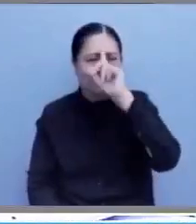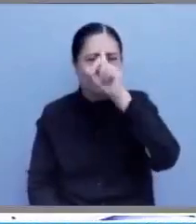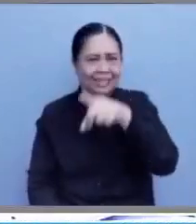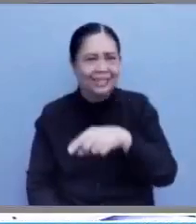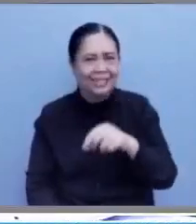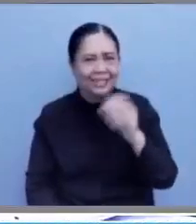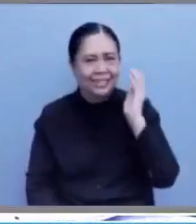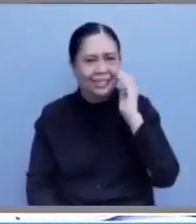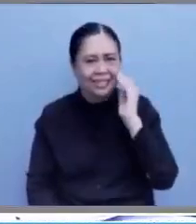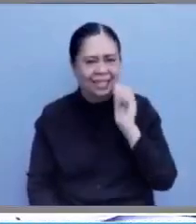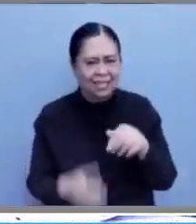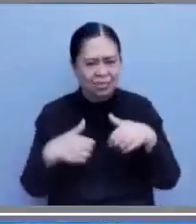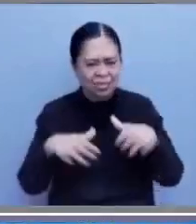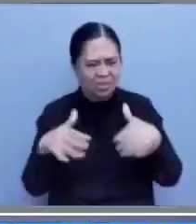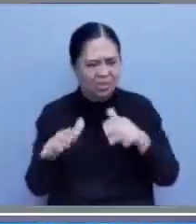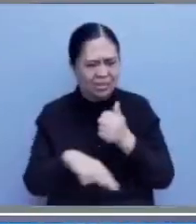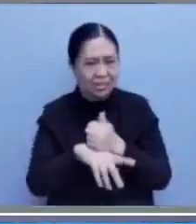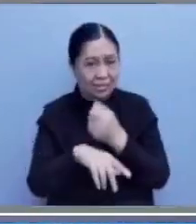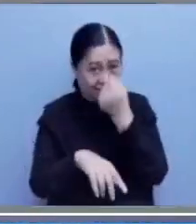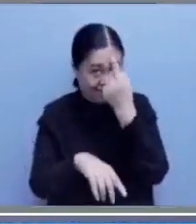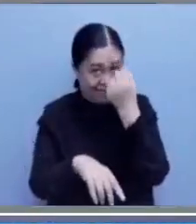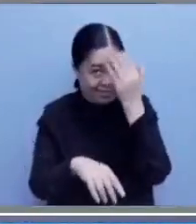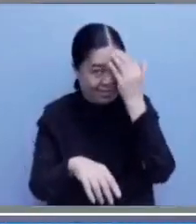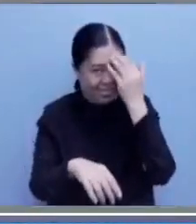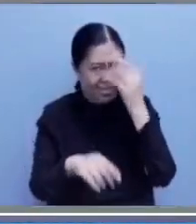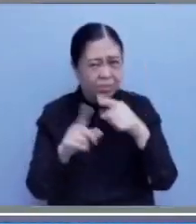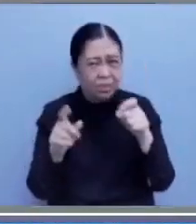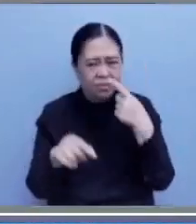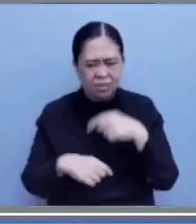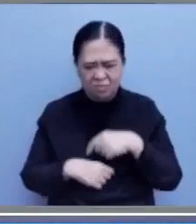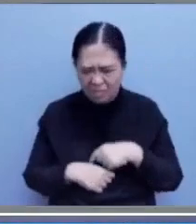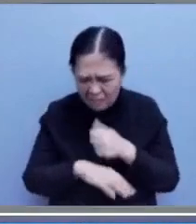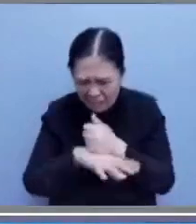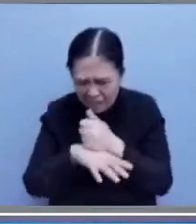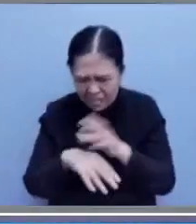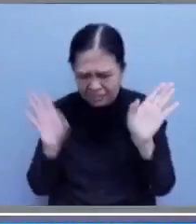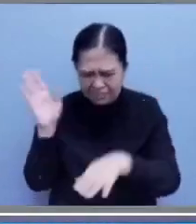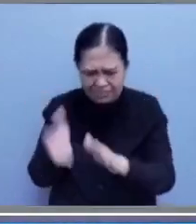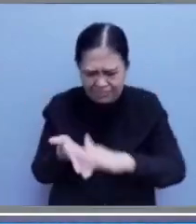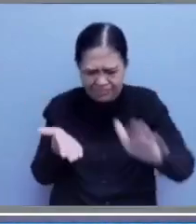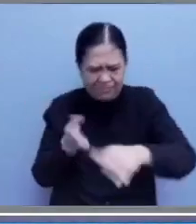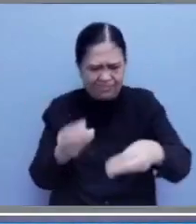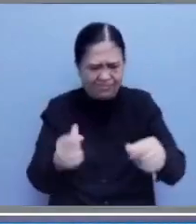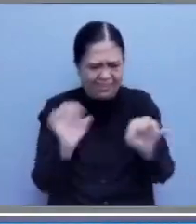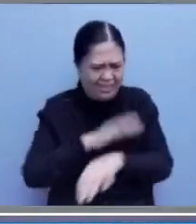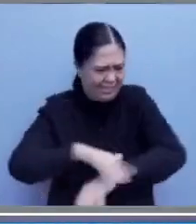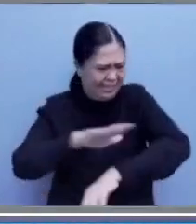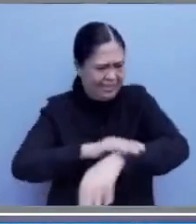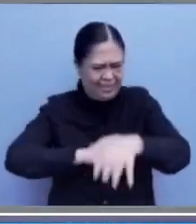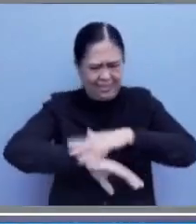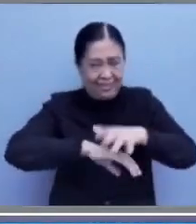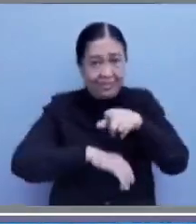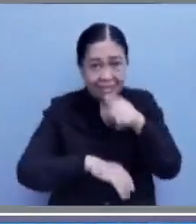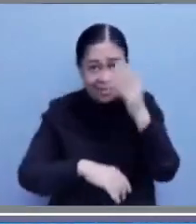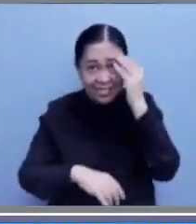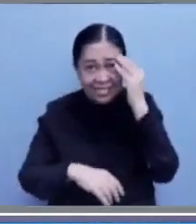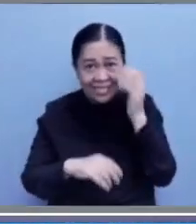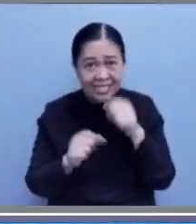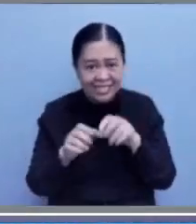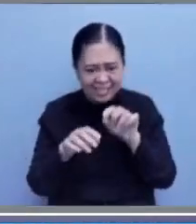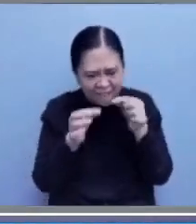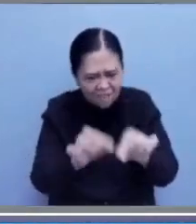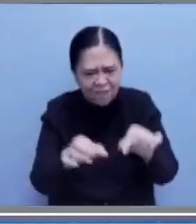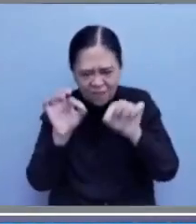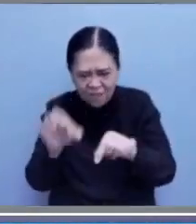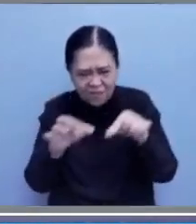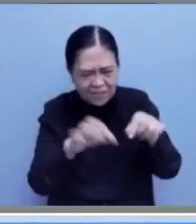langgam. Okay, gets mo, di ba? Because for them, ants are pests. Di ba naiinis tayo sa mga langgam? Oh, tinitiris agad. Yes.